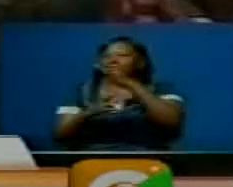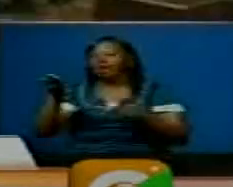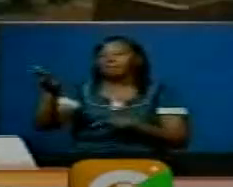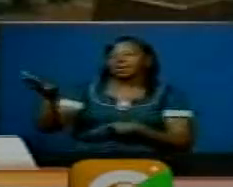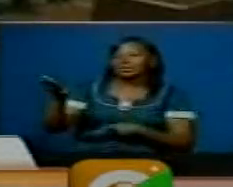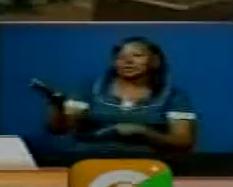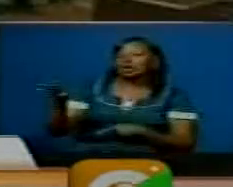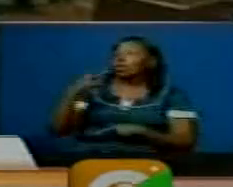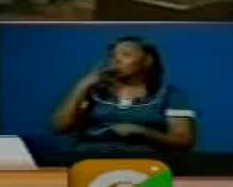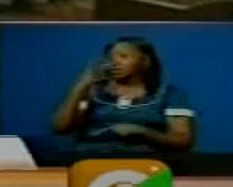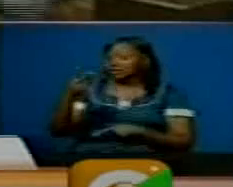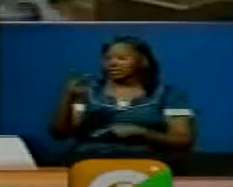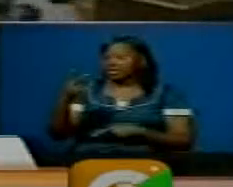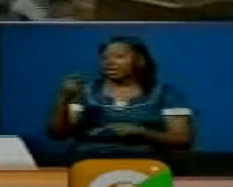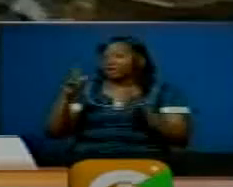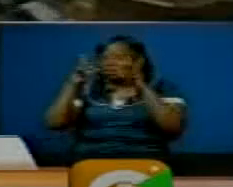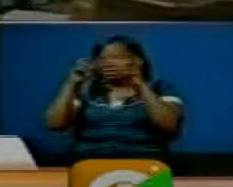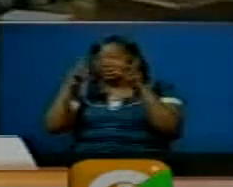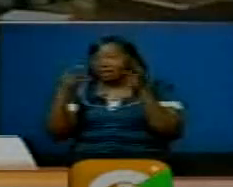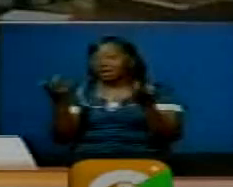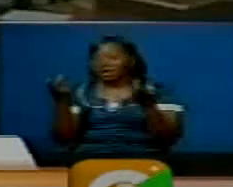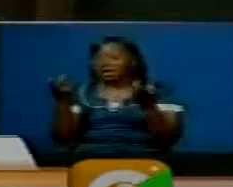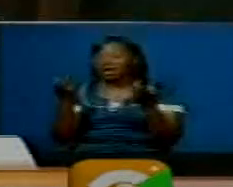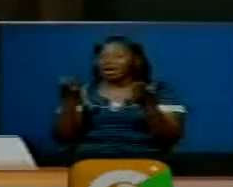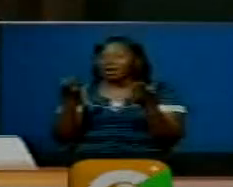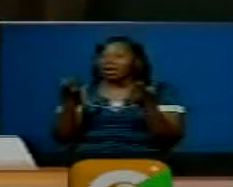Members. Quite a disorder there.